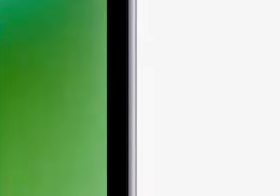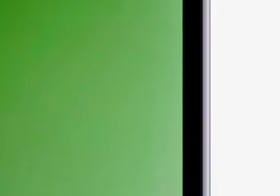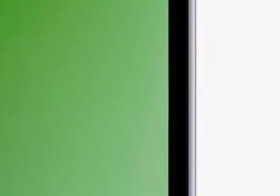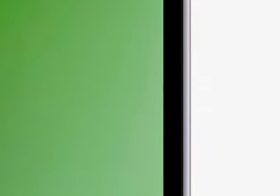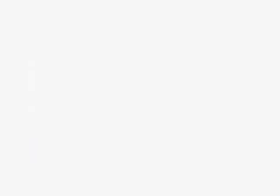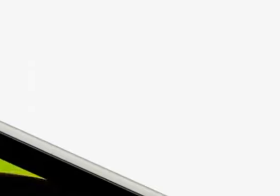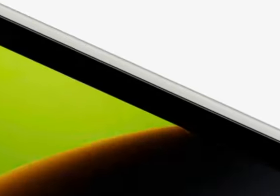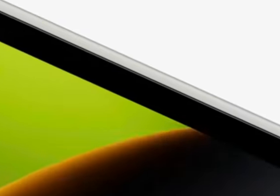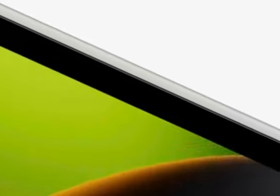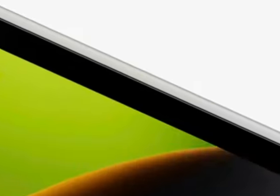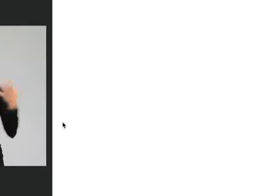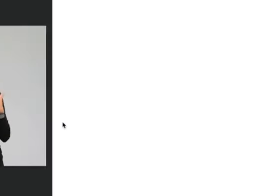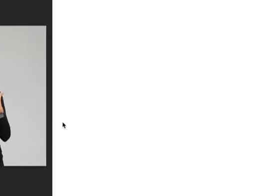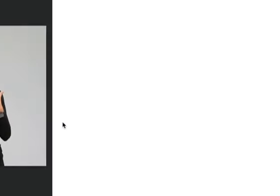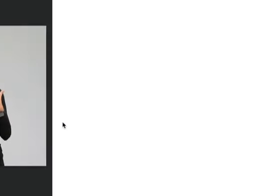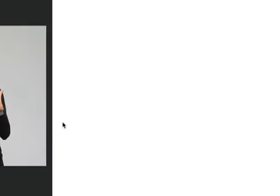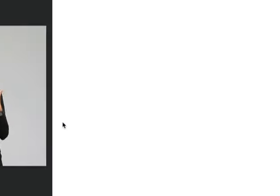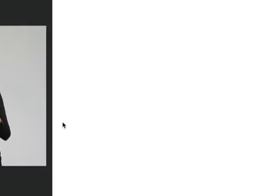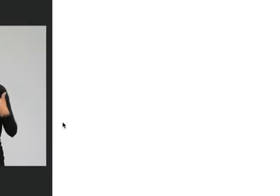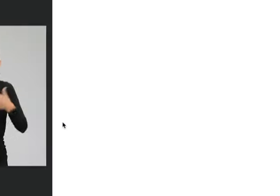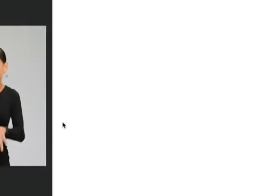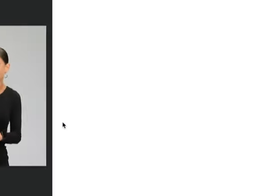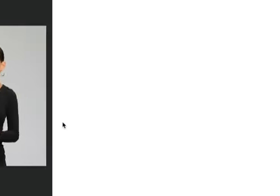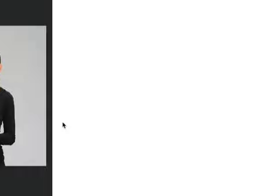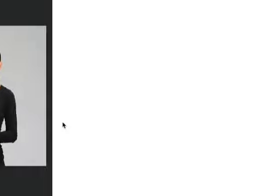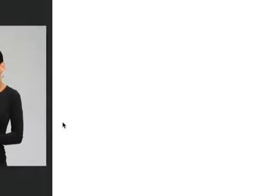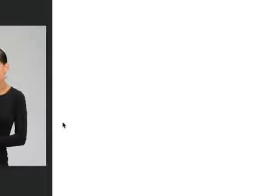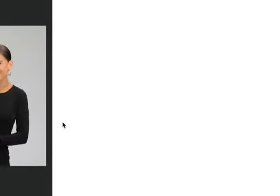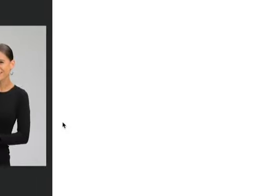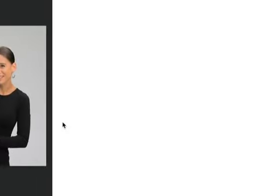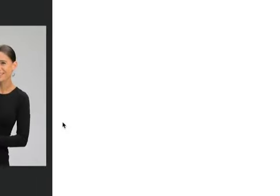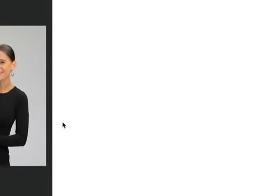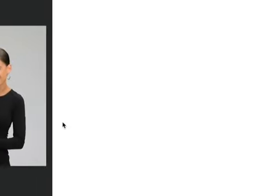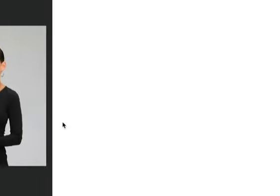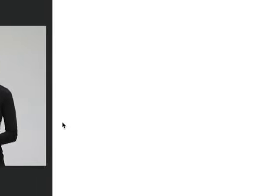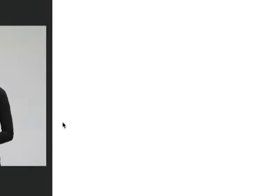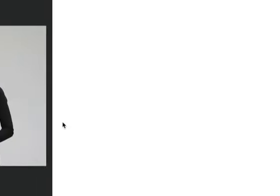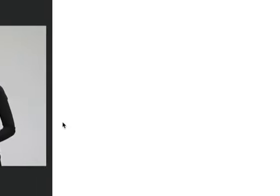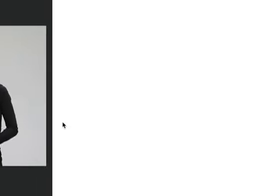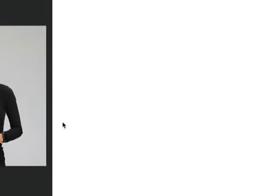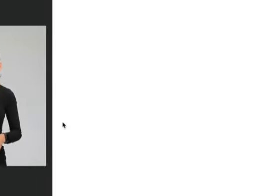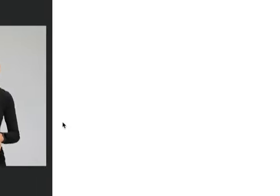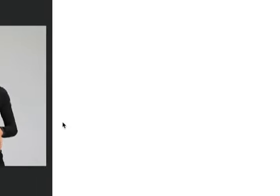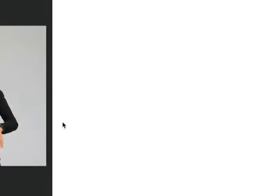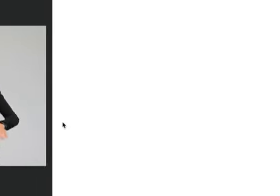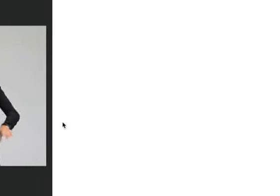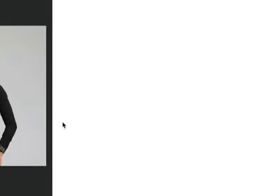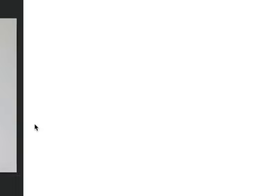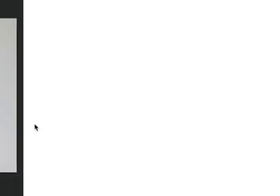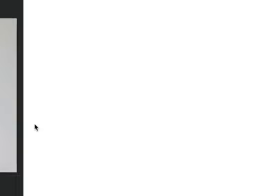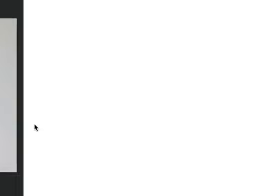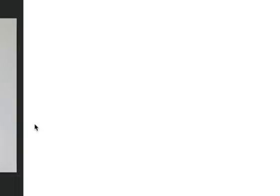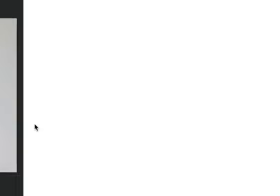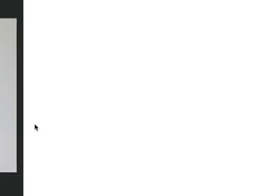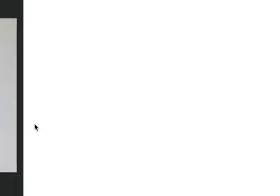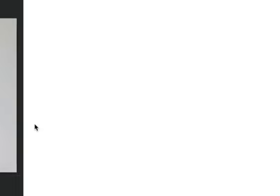Wow. Big boy pants, my pockets is thick. Got a big key chain, hang straight from my hip. Got a big boy bag, got a big boy drip. Make a little girl sad, it's a big boy rich.